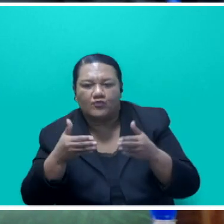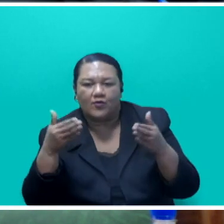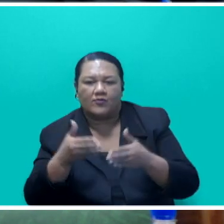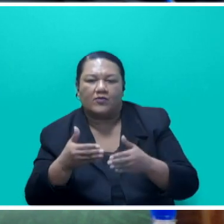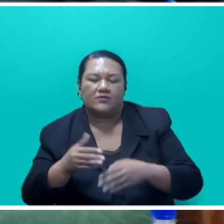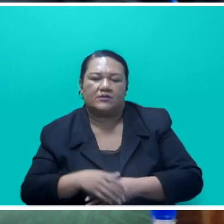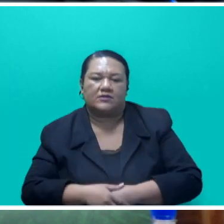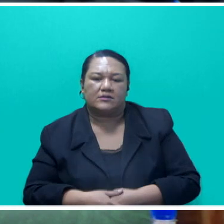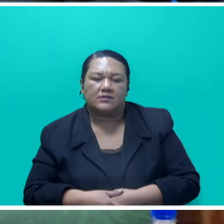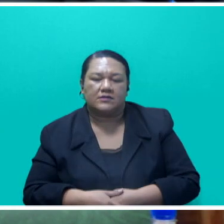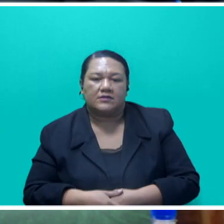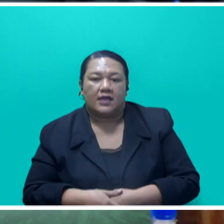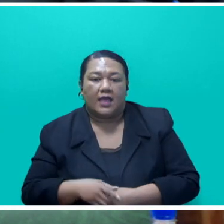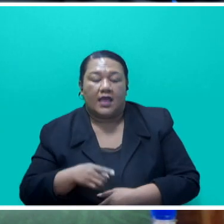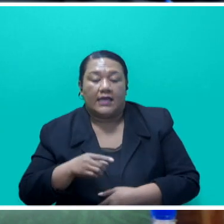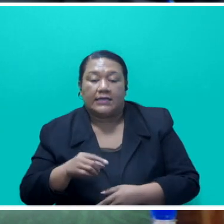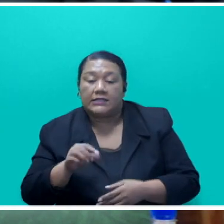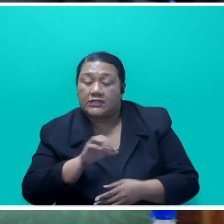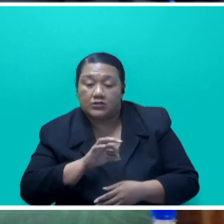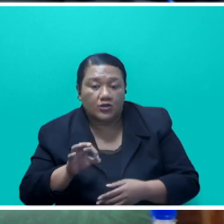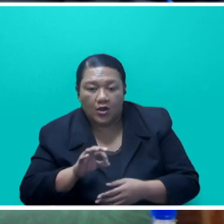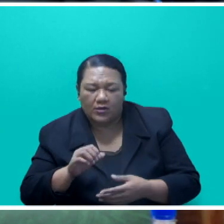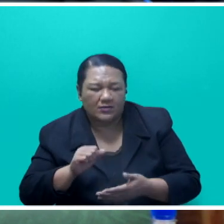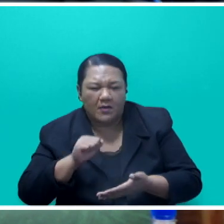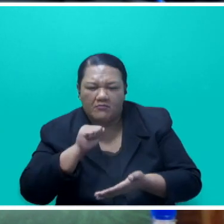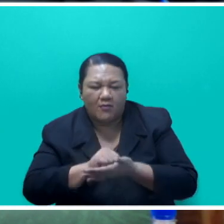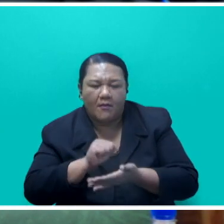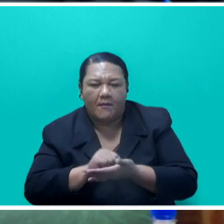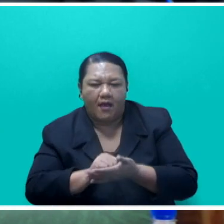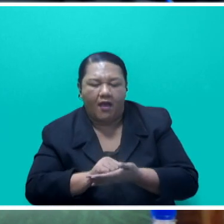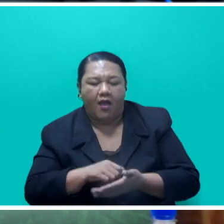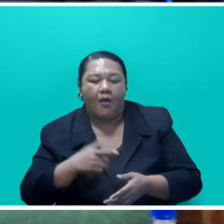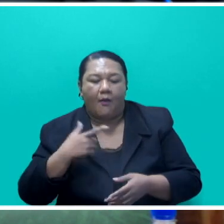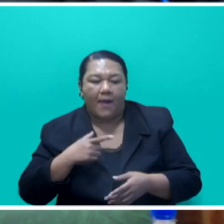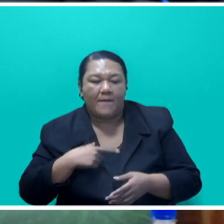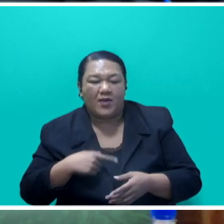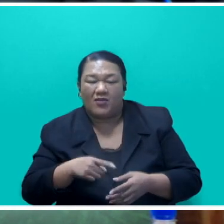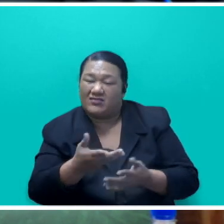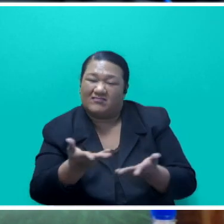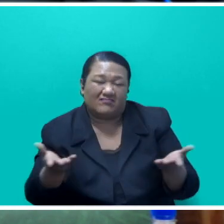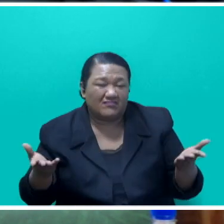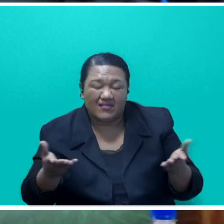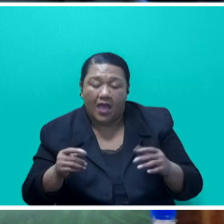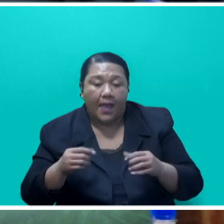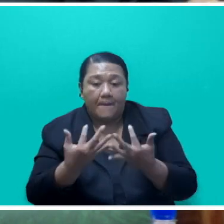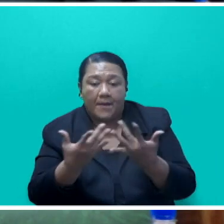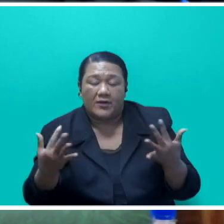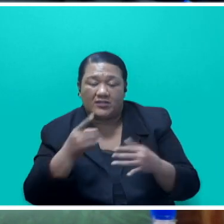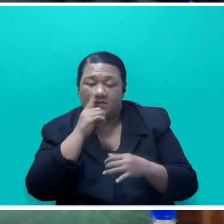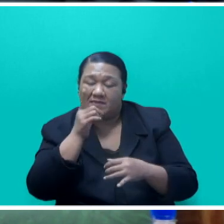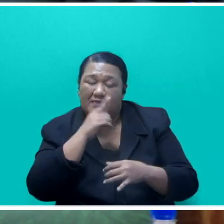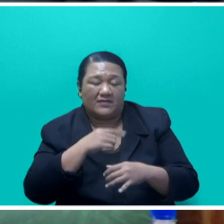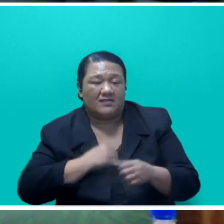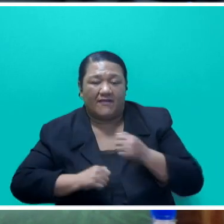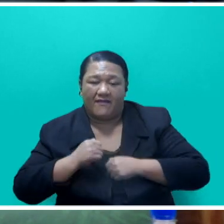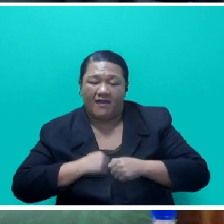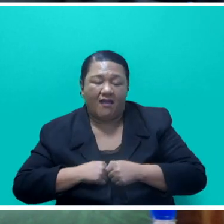expect. Your sense of justice, dignity, humility, integrity,